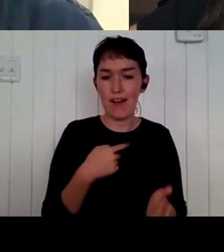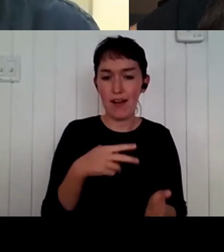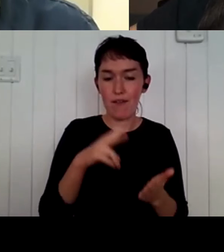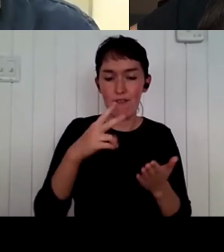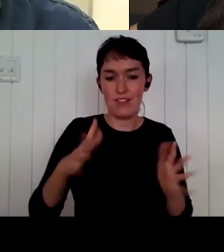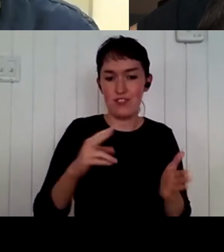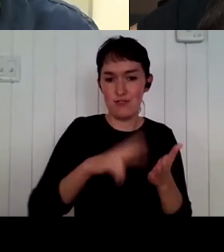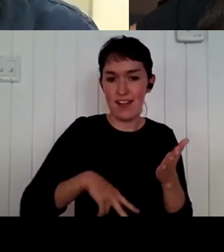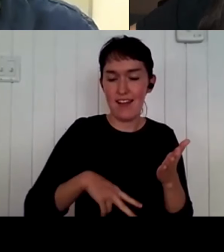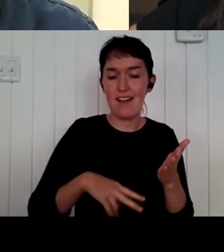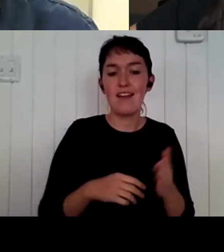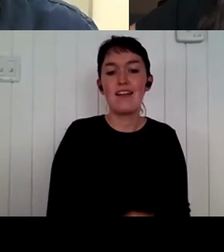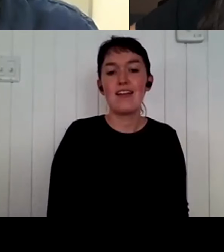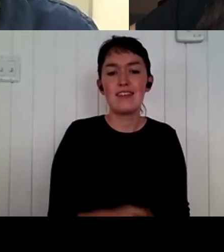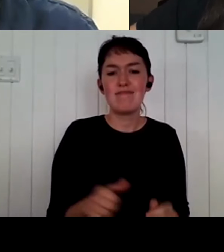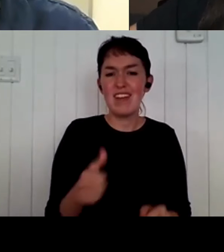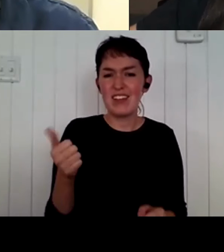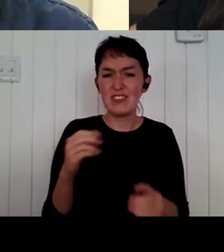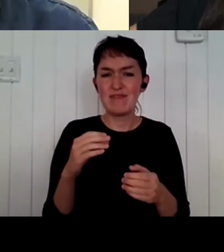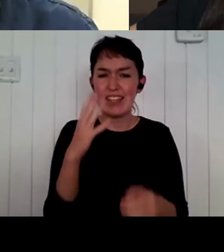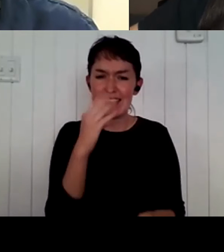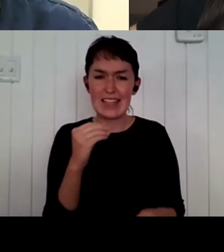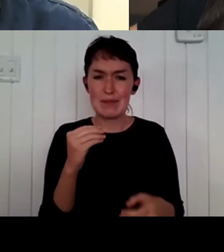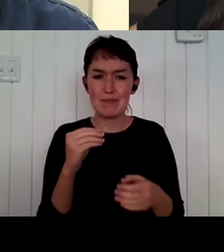sleep thing. I'm